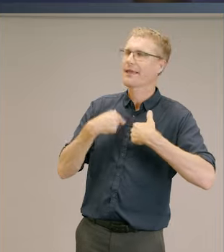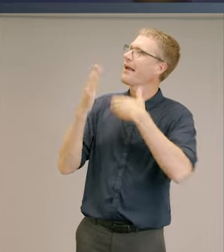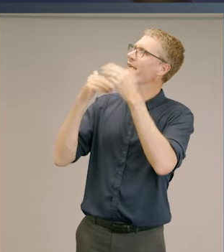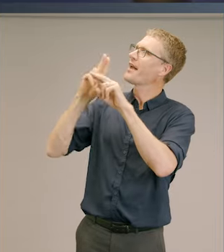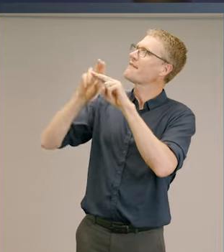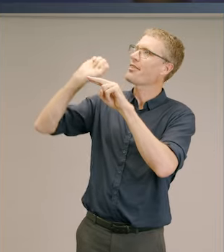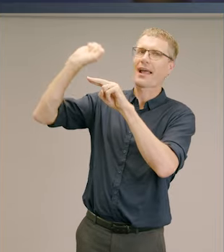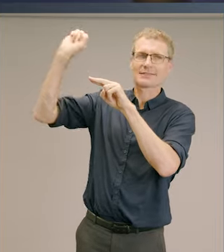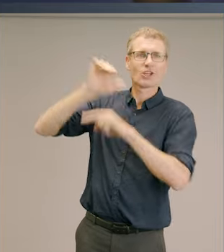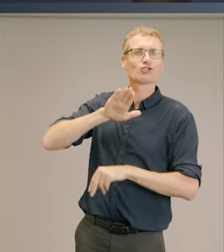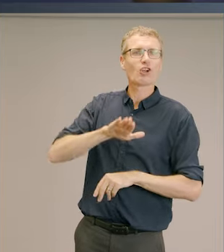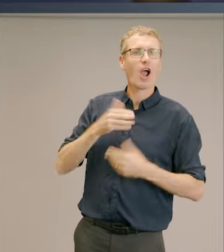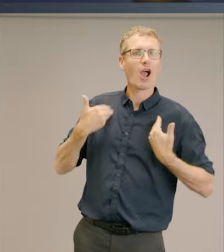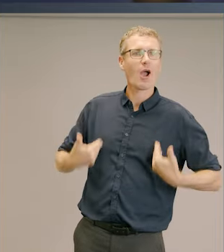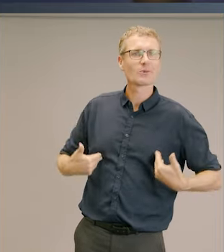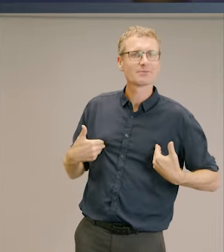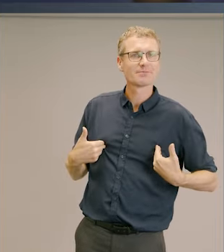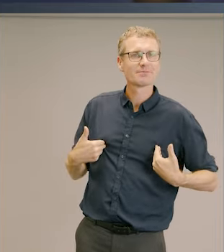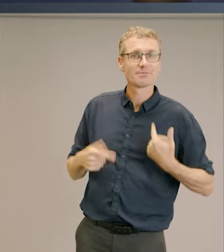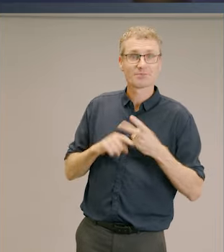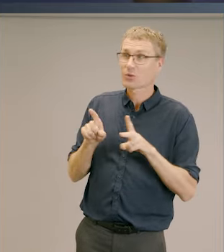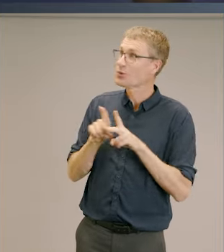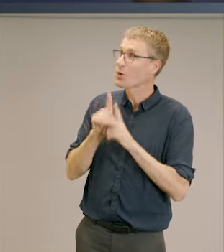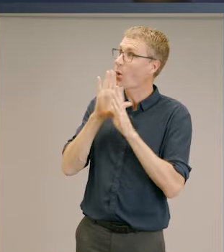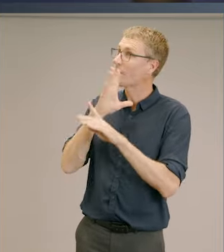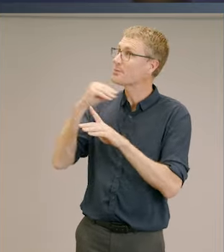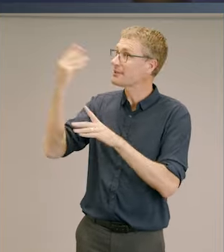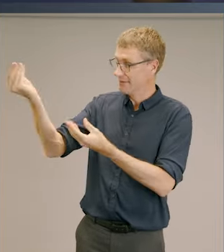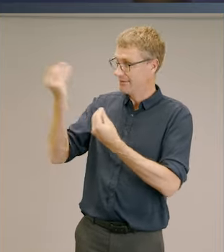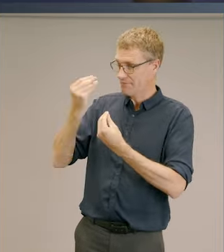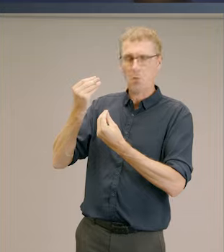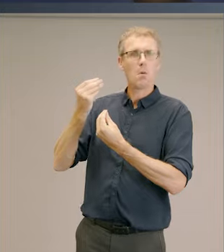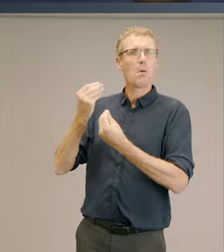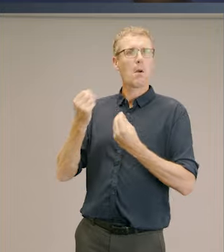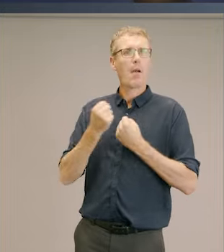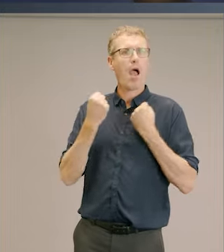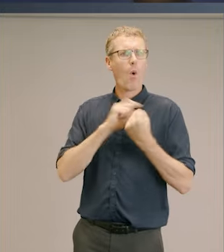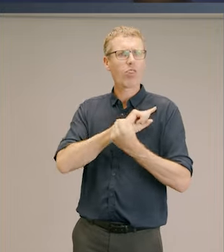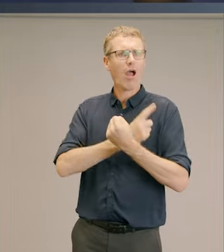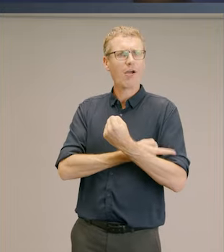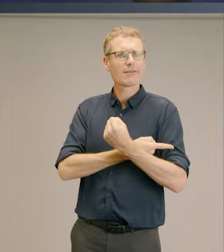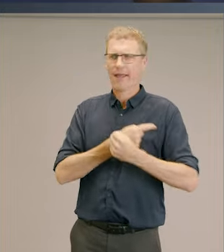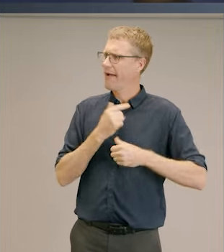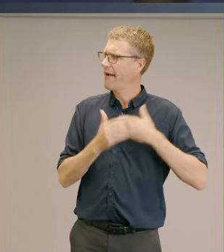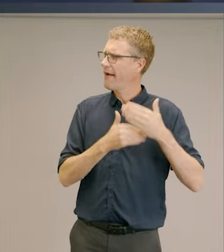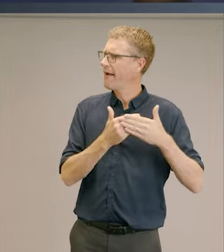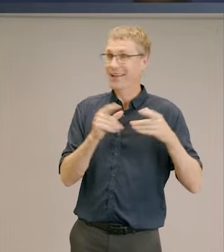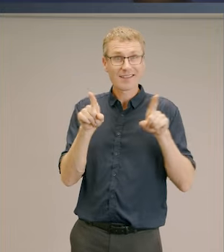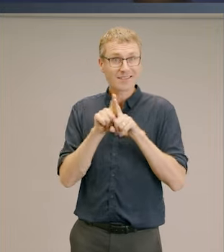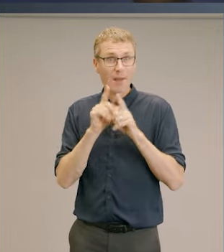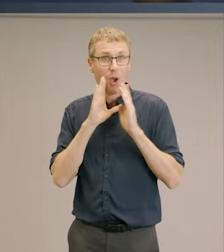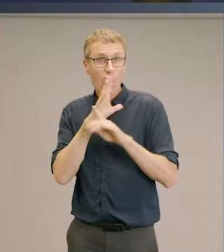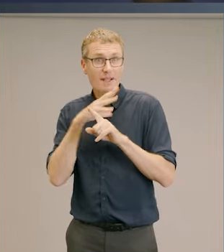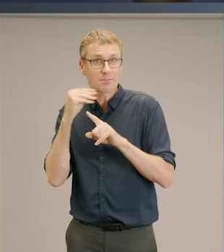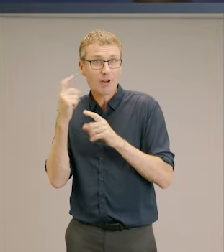know our identity in our Heavenly Father, to know the authority we're given, the dynamite power of the Holy Spirit, that